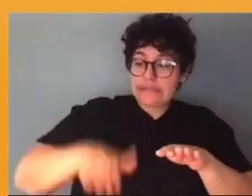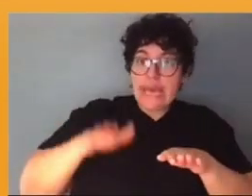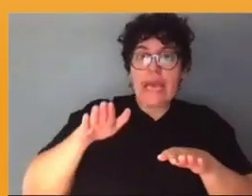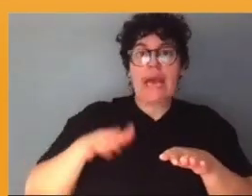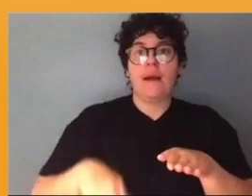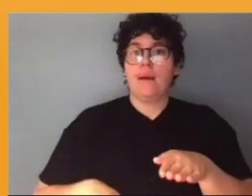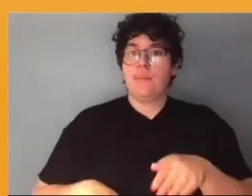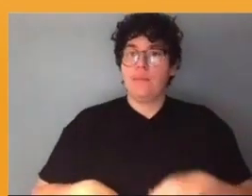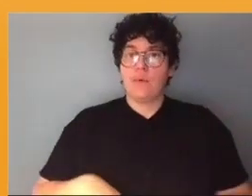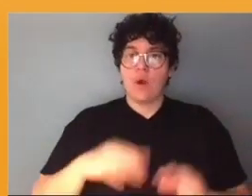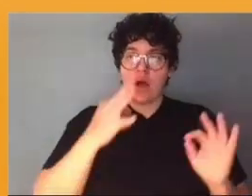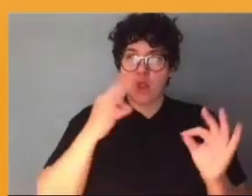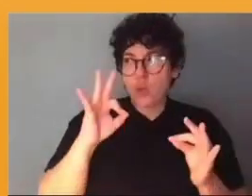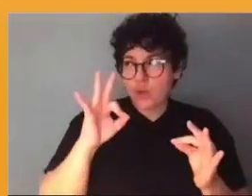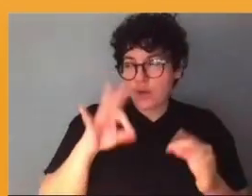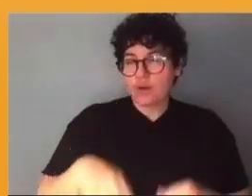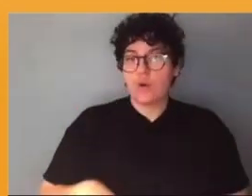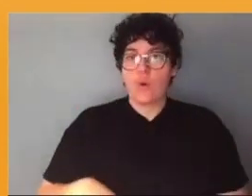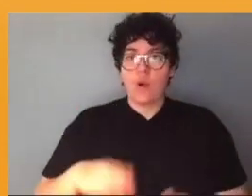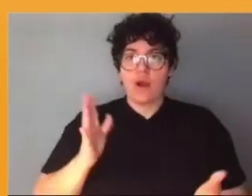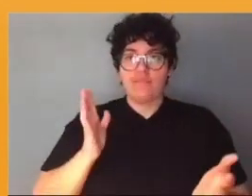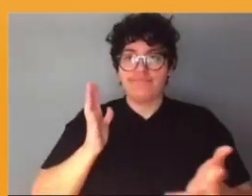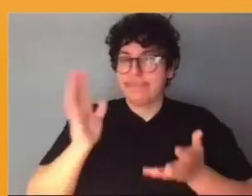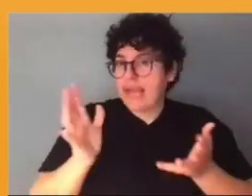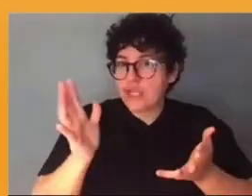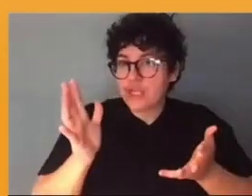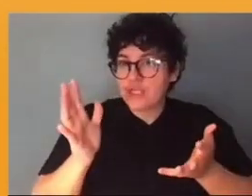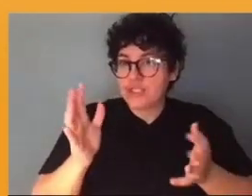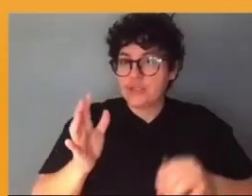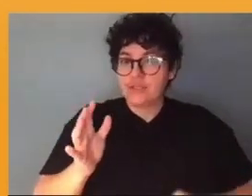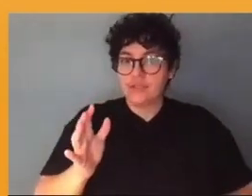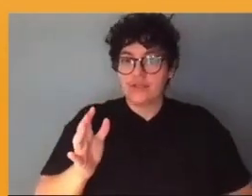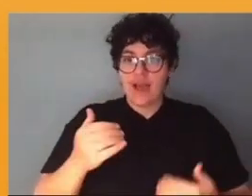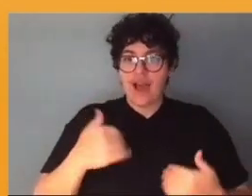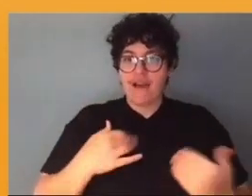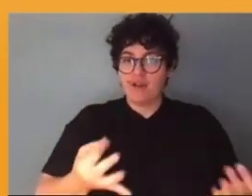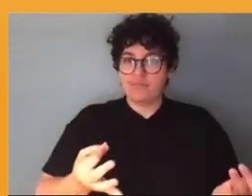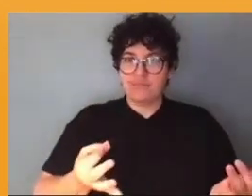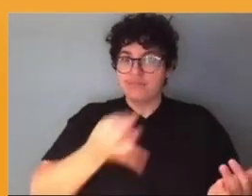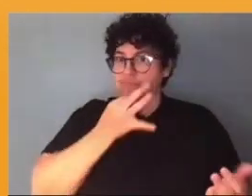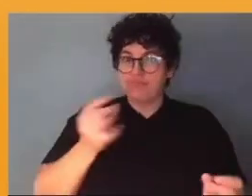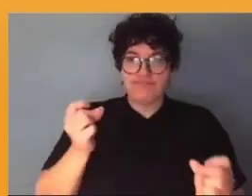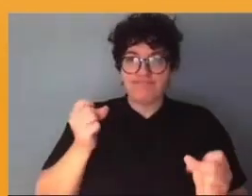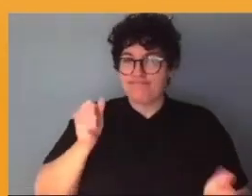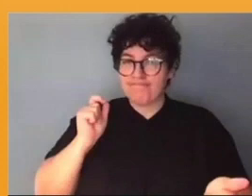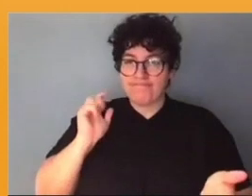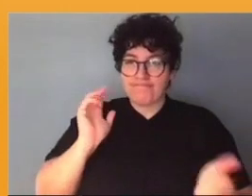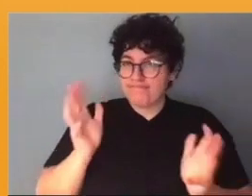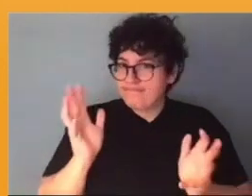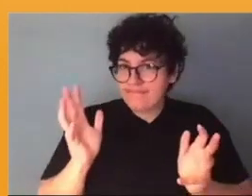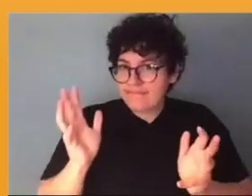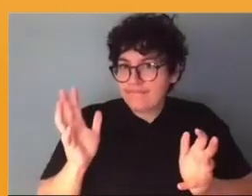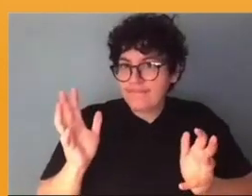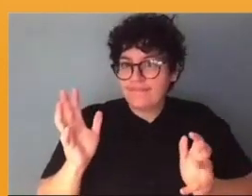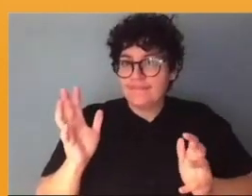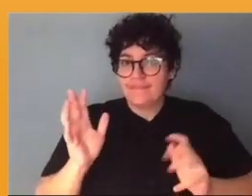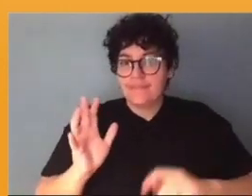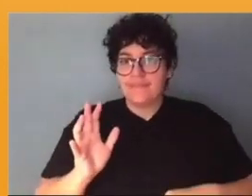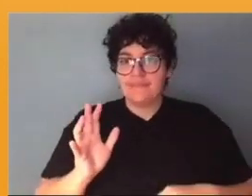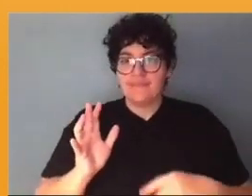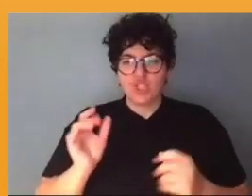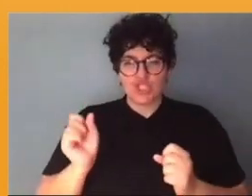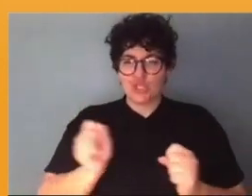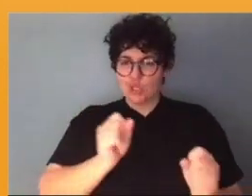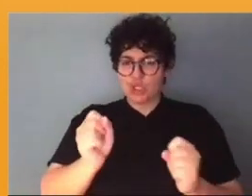hand gesture, the immediateness of that gesture to be conveyed in a strategic way